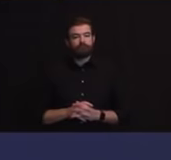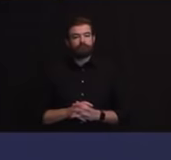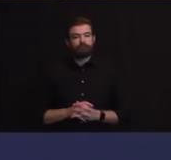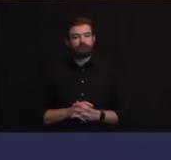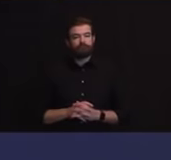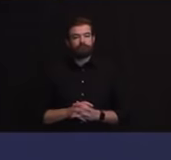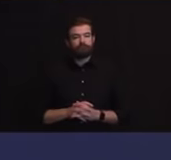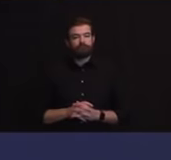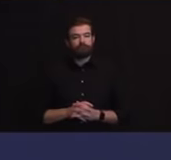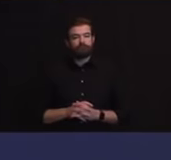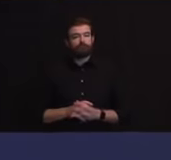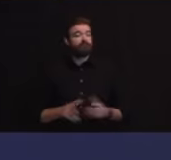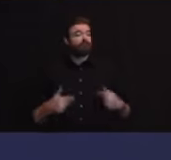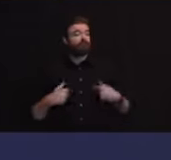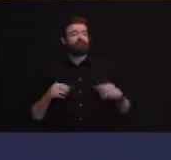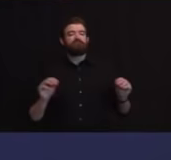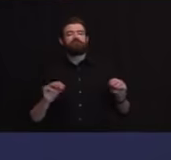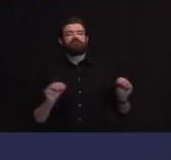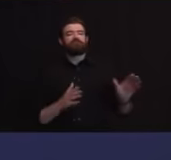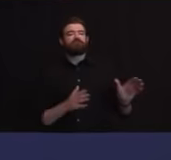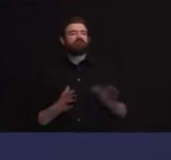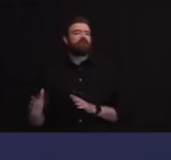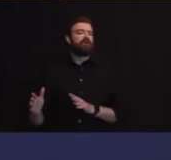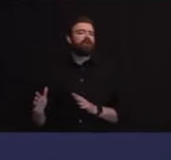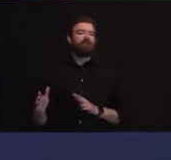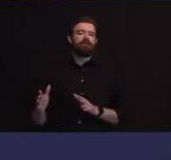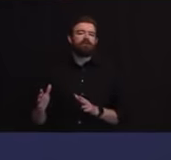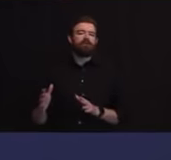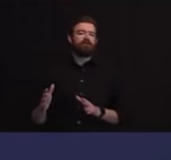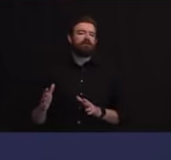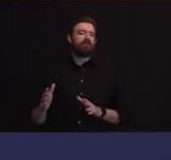plans to do anything there. That does not mean that we won't.